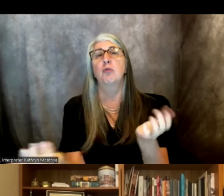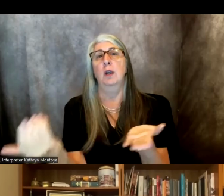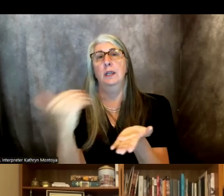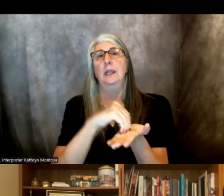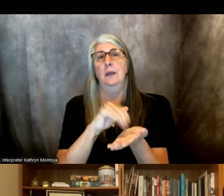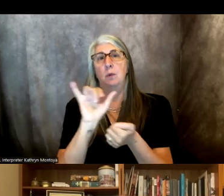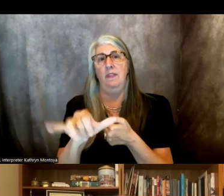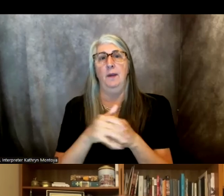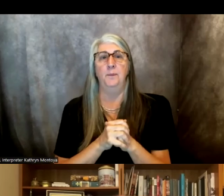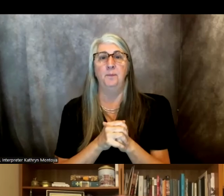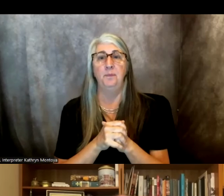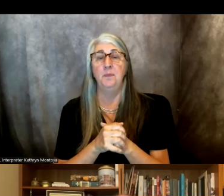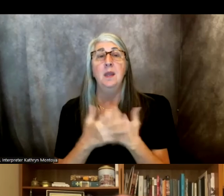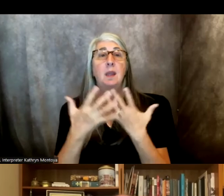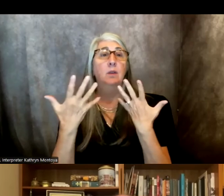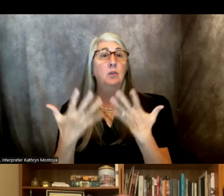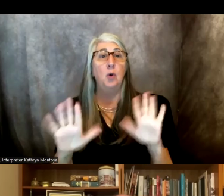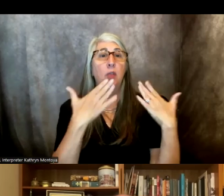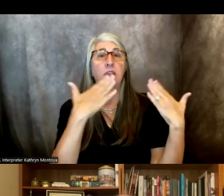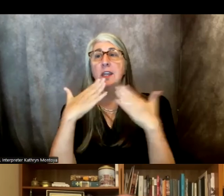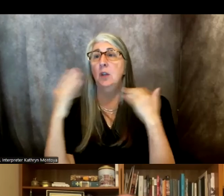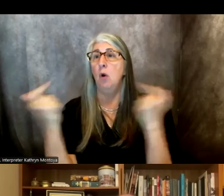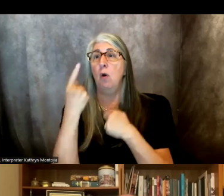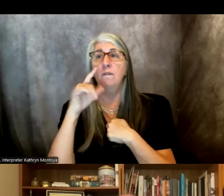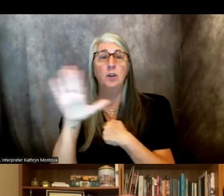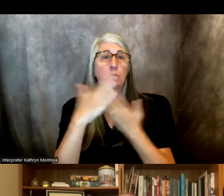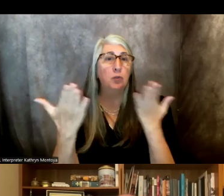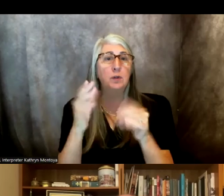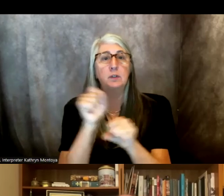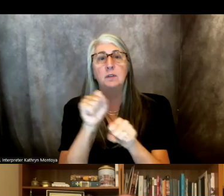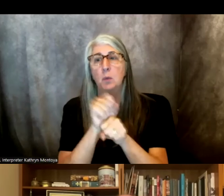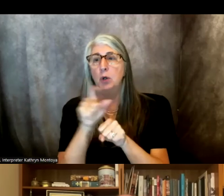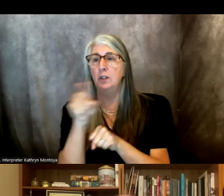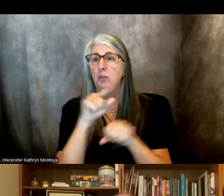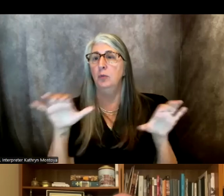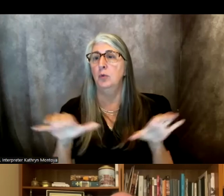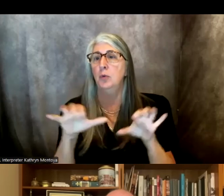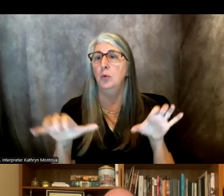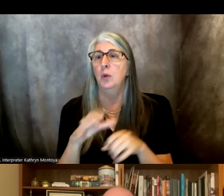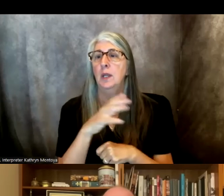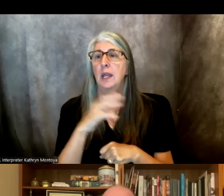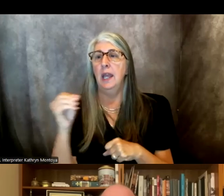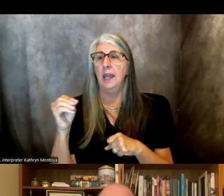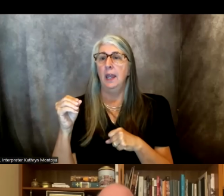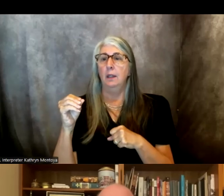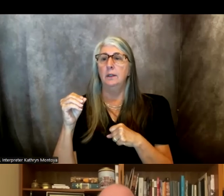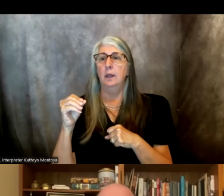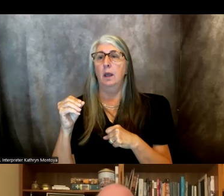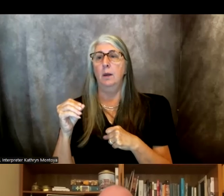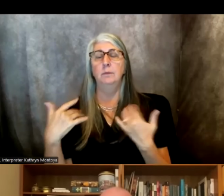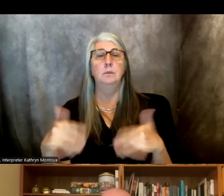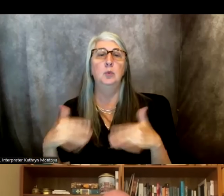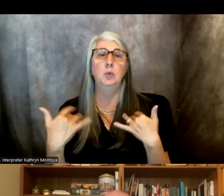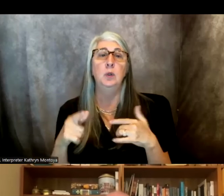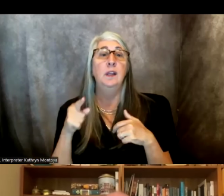So with that, I'll thank all of you for your service and for the work that you do. And this